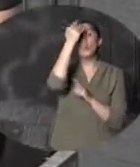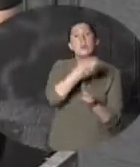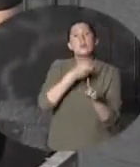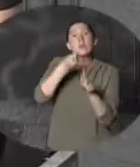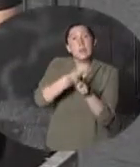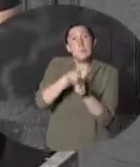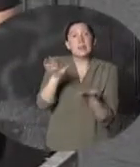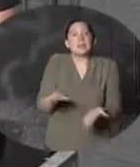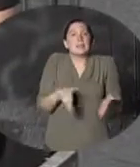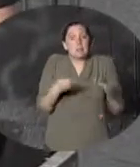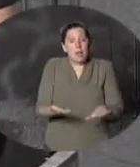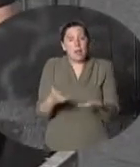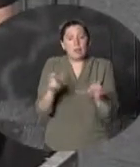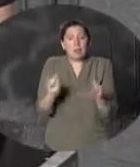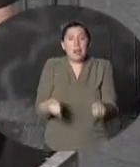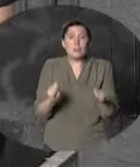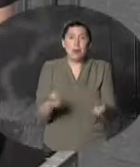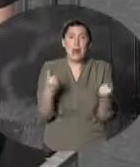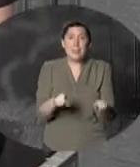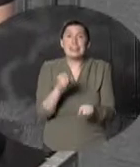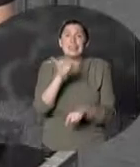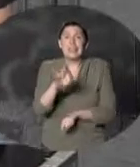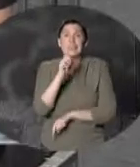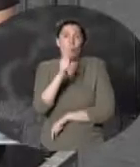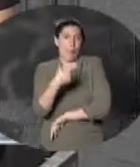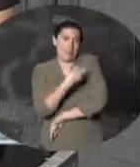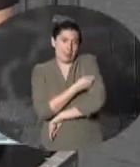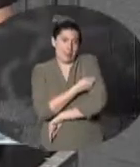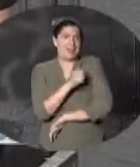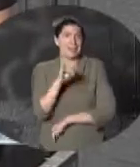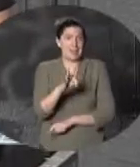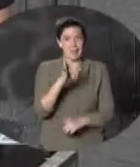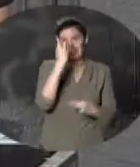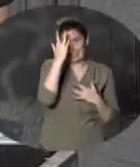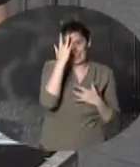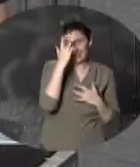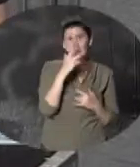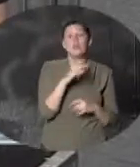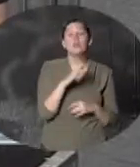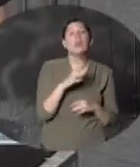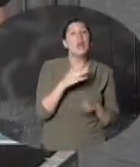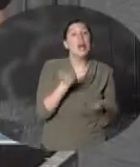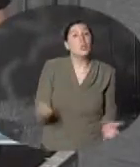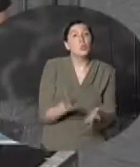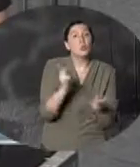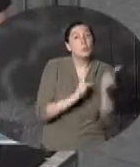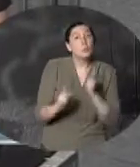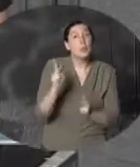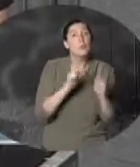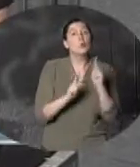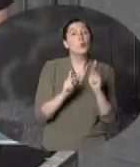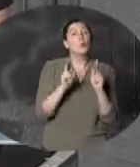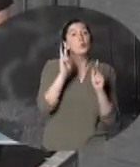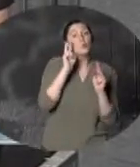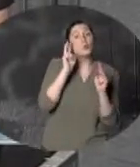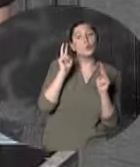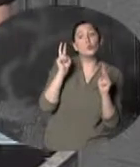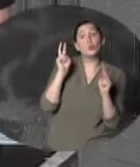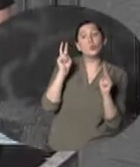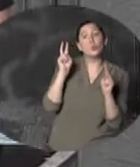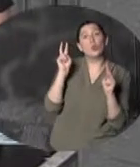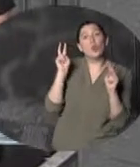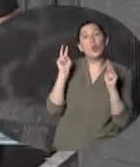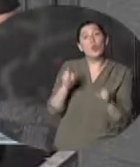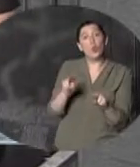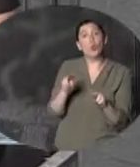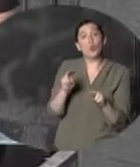significant disability that can happen from these illnesses. And I would encourage people to look as best and as comfortably as they can at